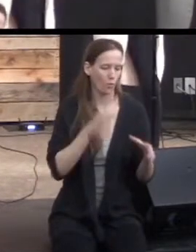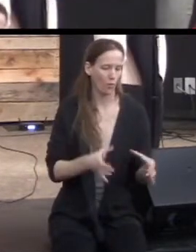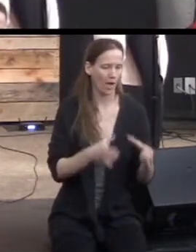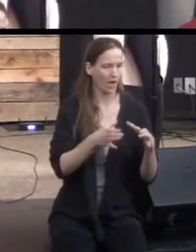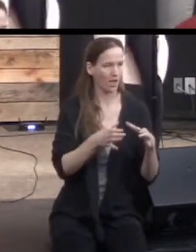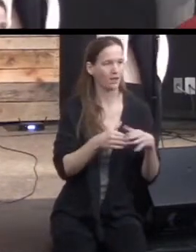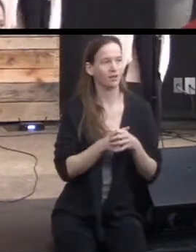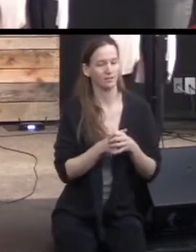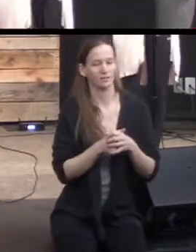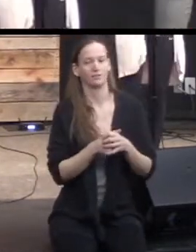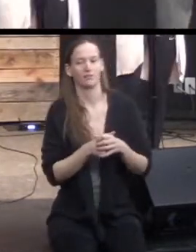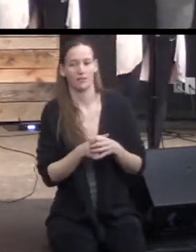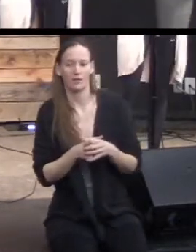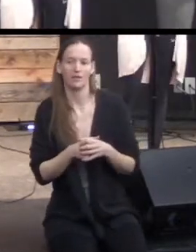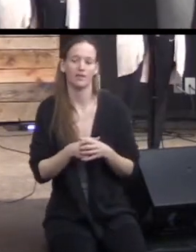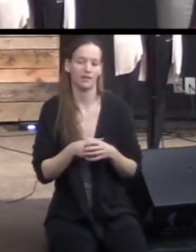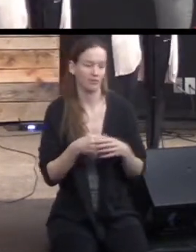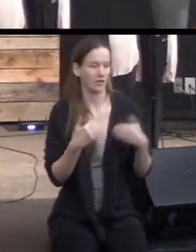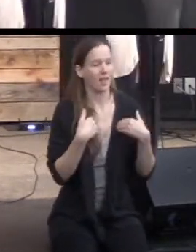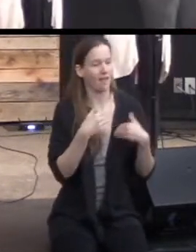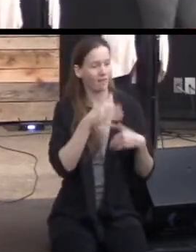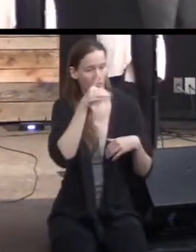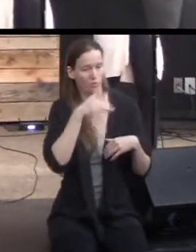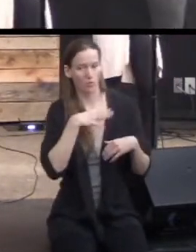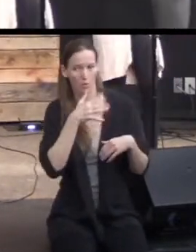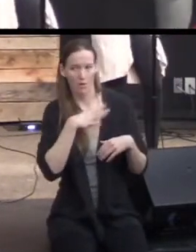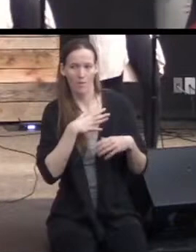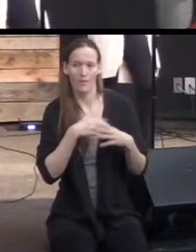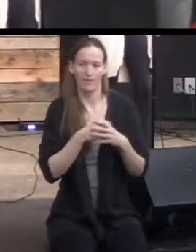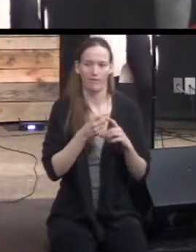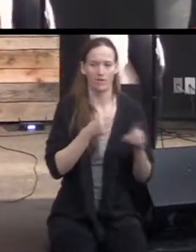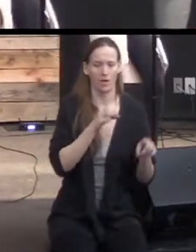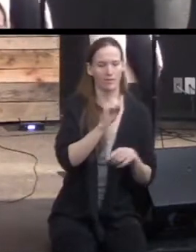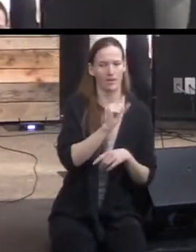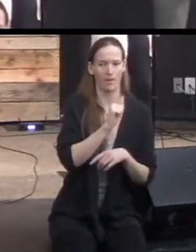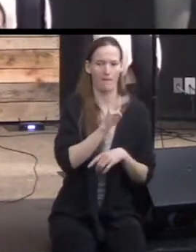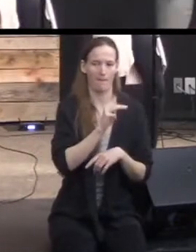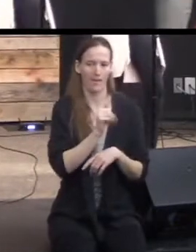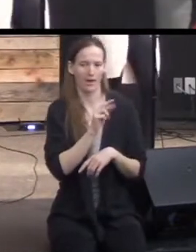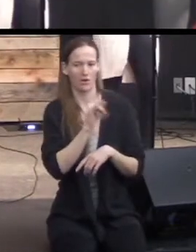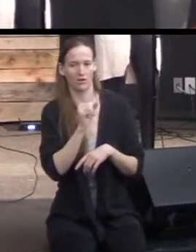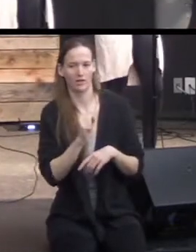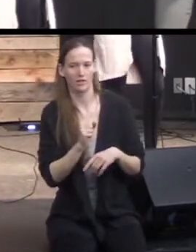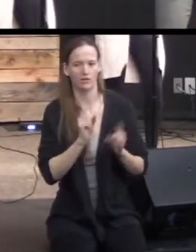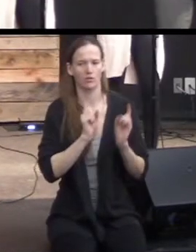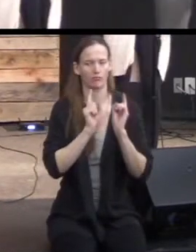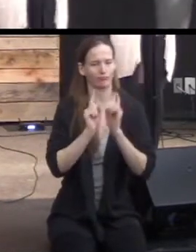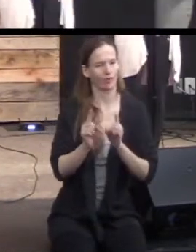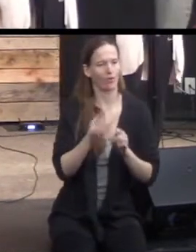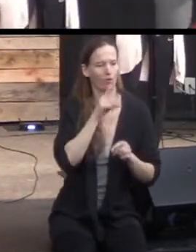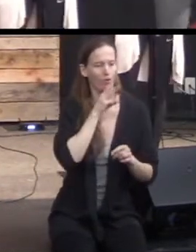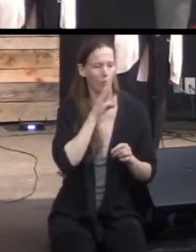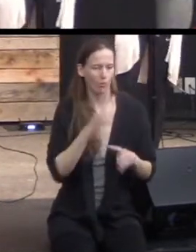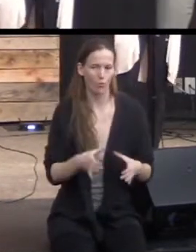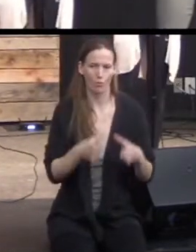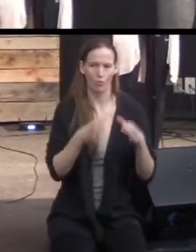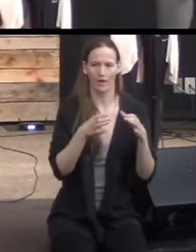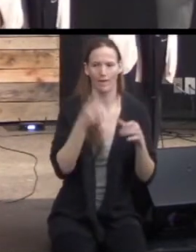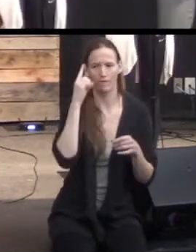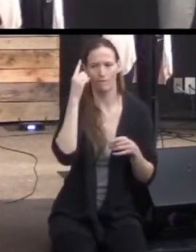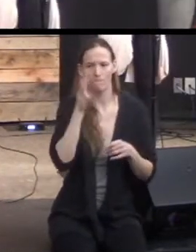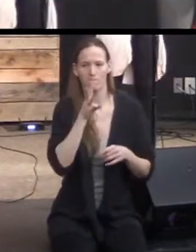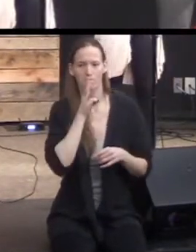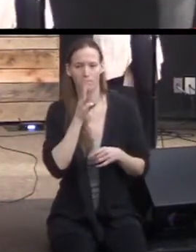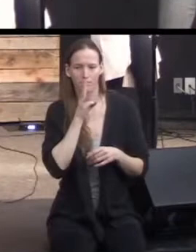the well. Well, there was a woman from Samaria. She came to the well to get her some water. He gave her water. But there